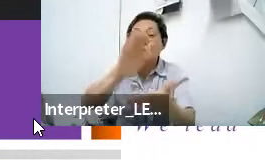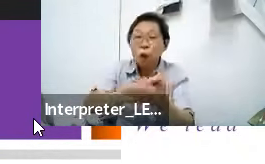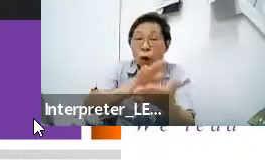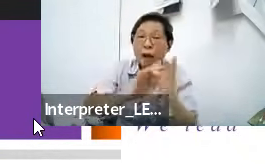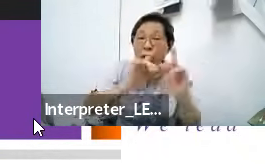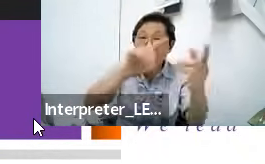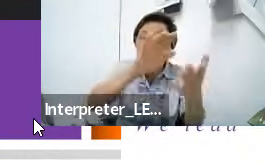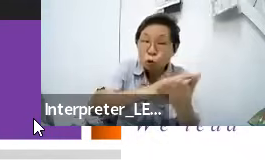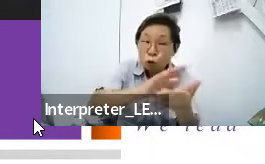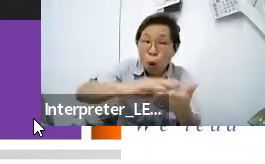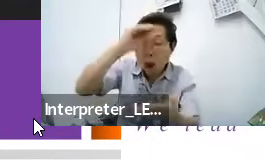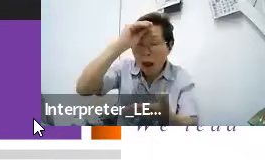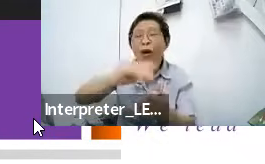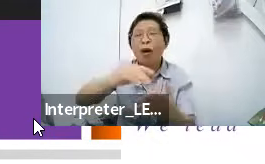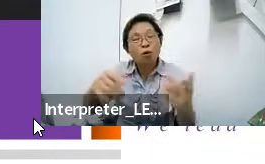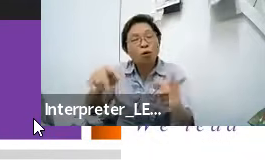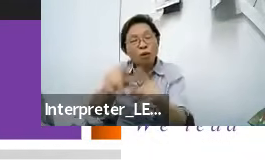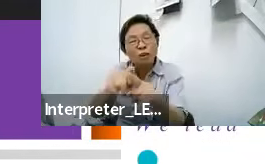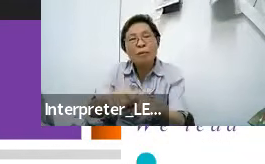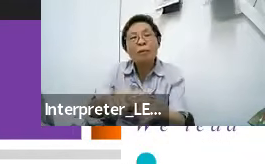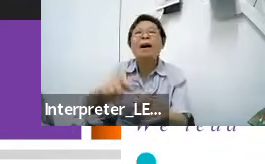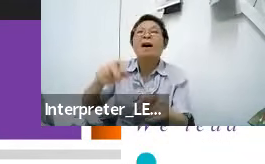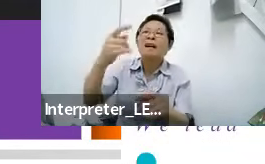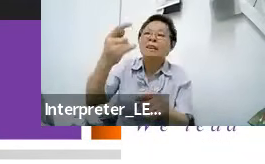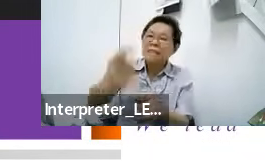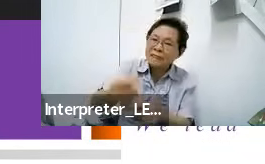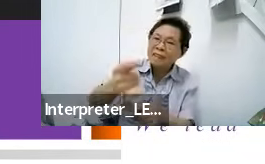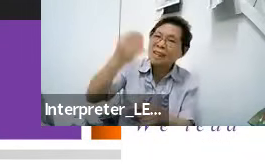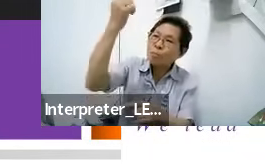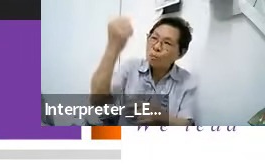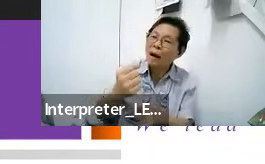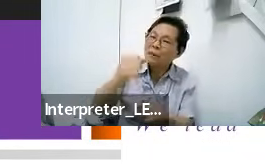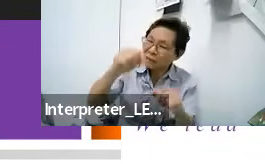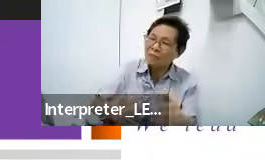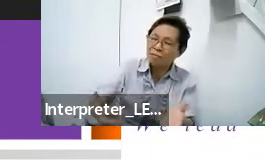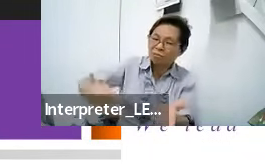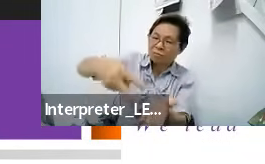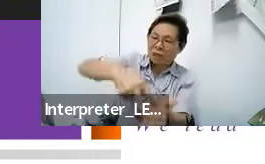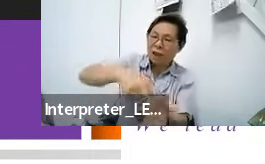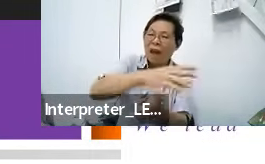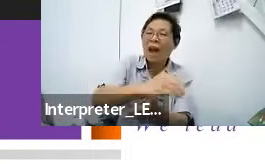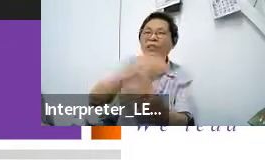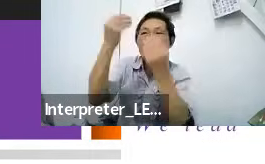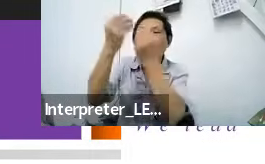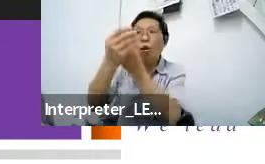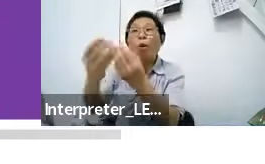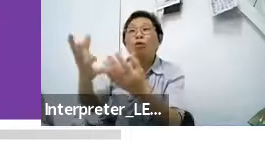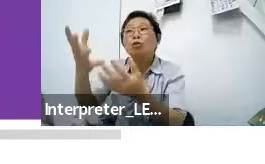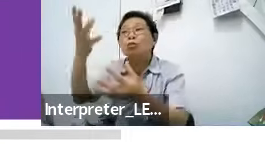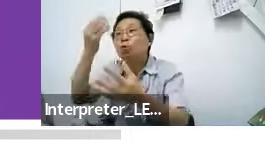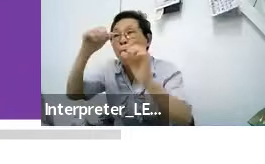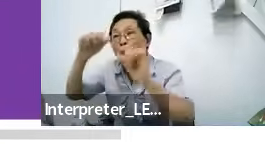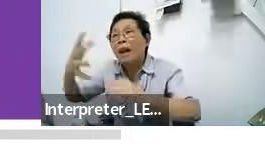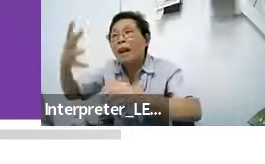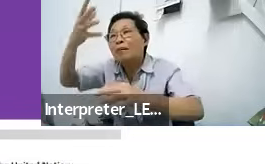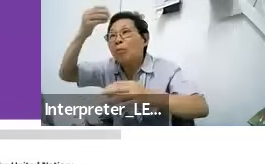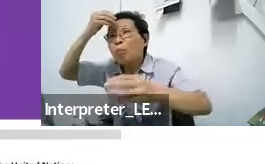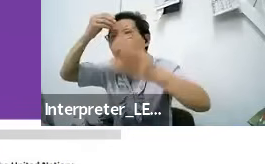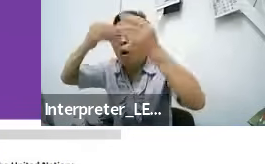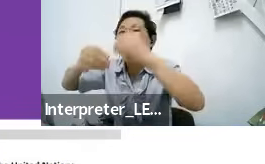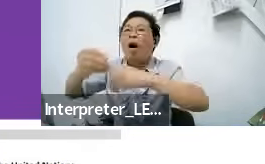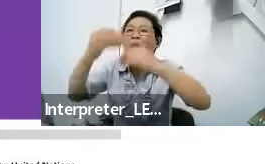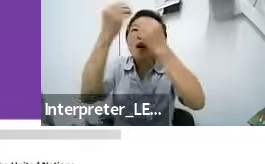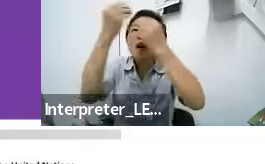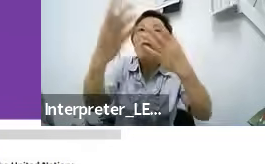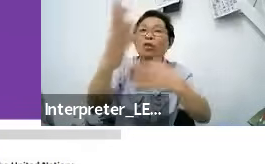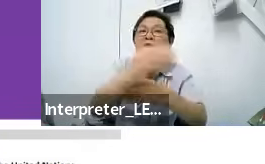public spaces, public transport, and information technology. So as